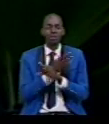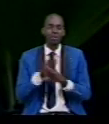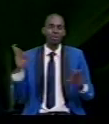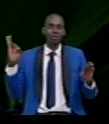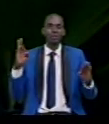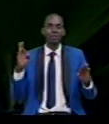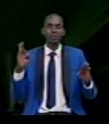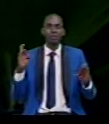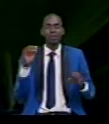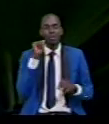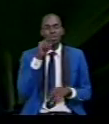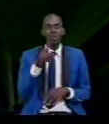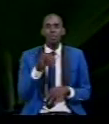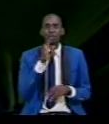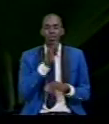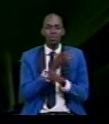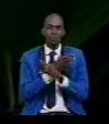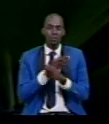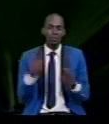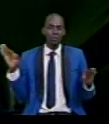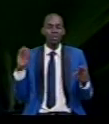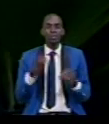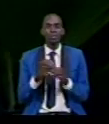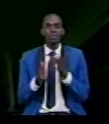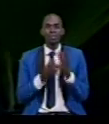She is free.